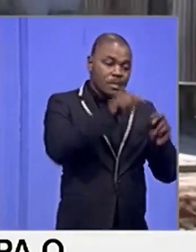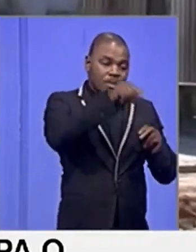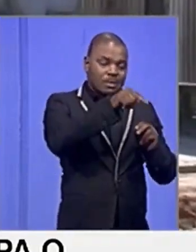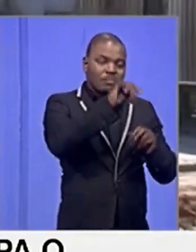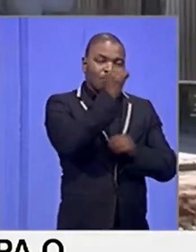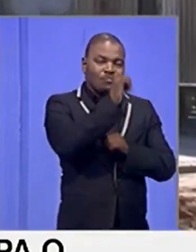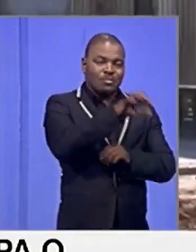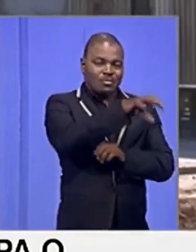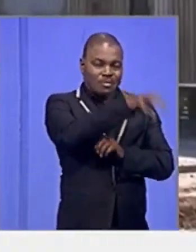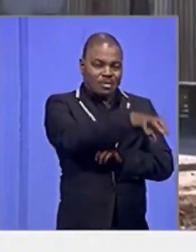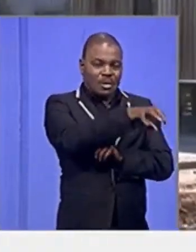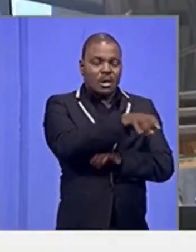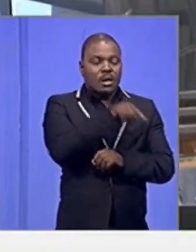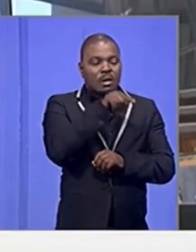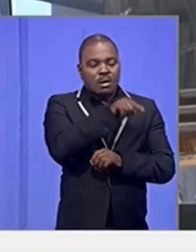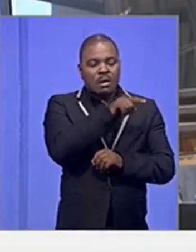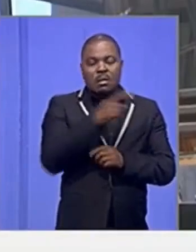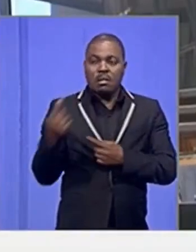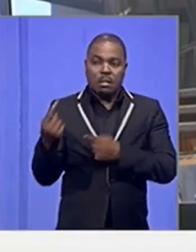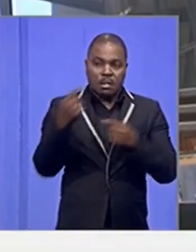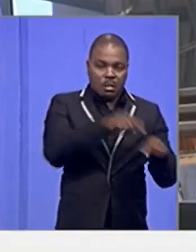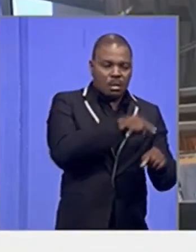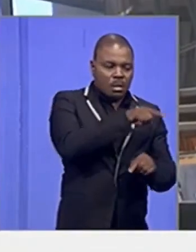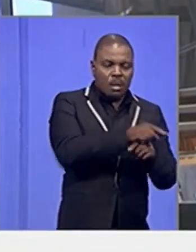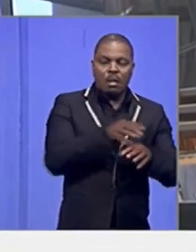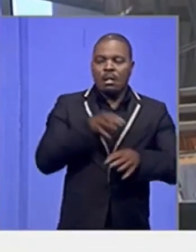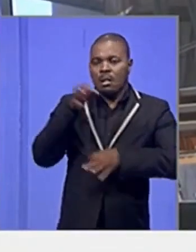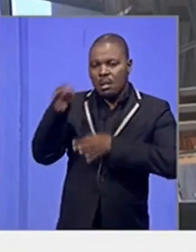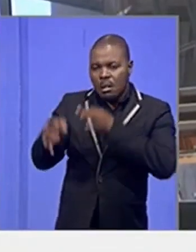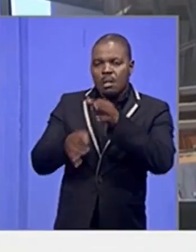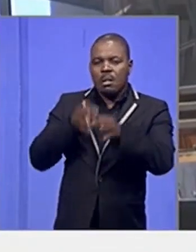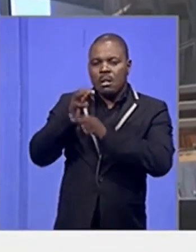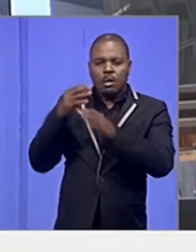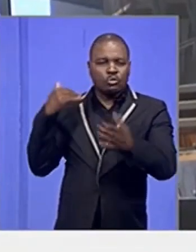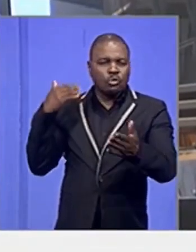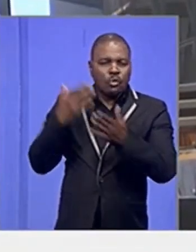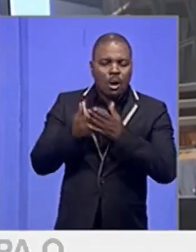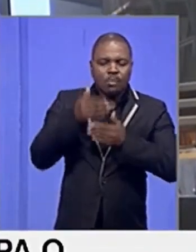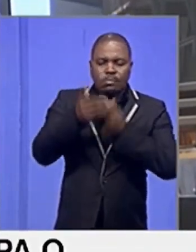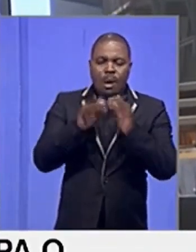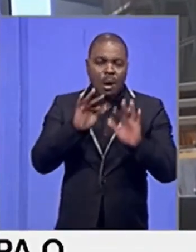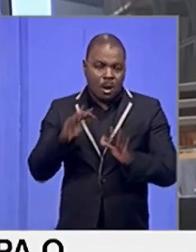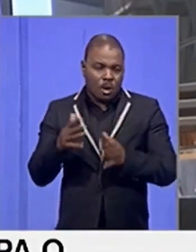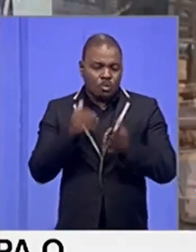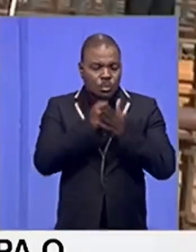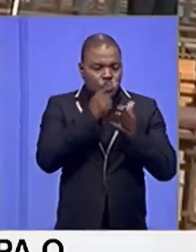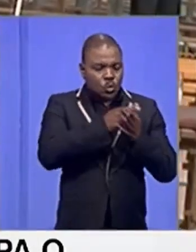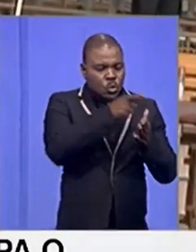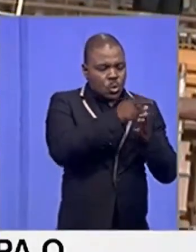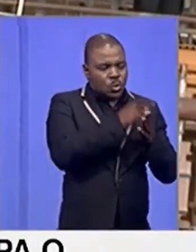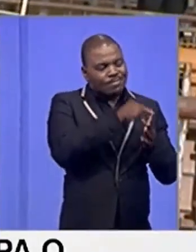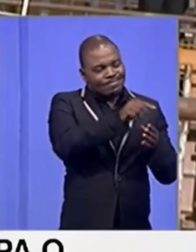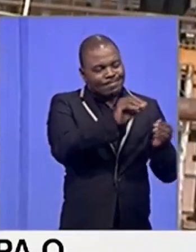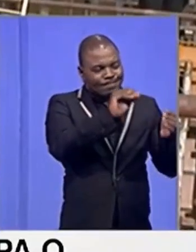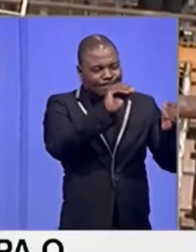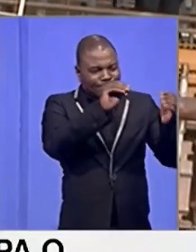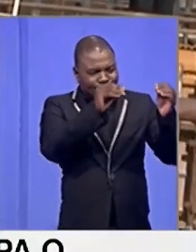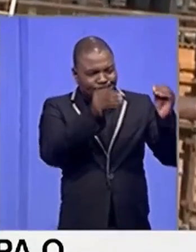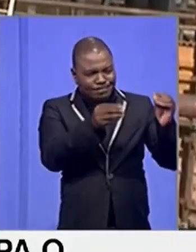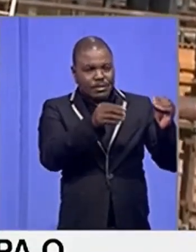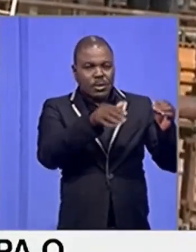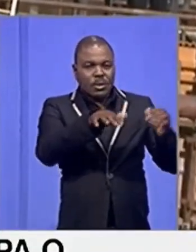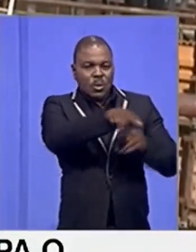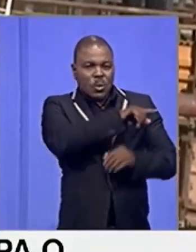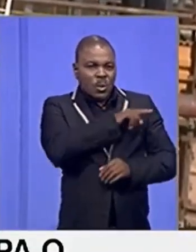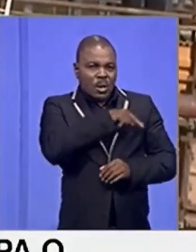hono mo a filwe go pego ya kgatelopele ye e dirilwe go moshomo wa go seka molla seemo seteshing seo sa